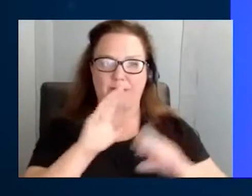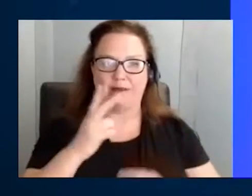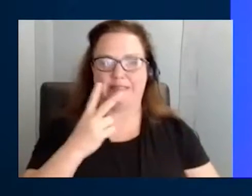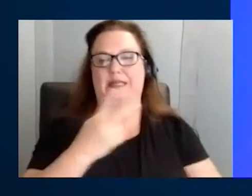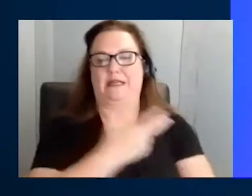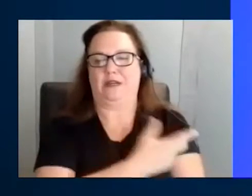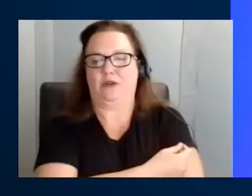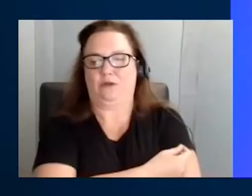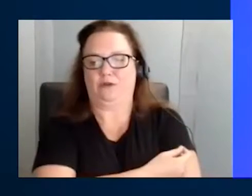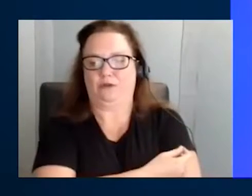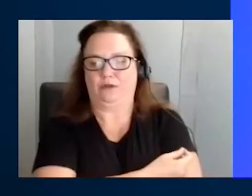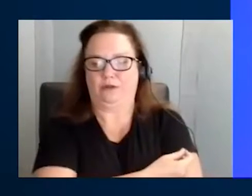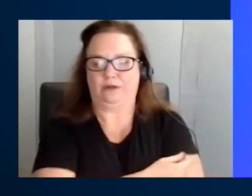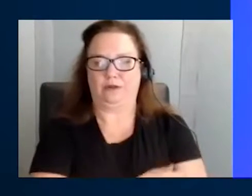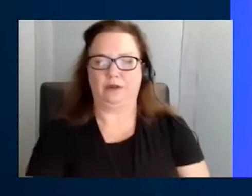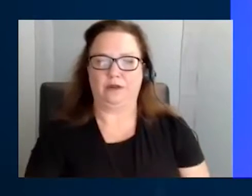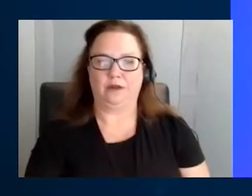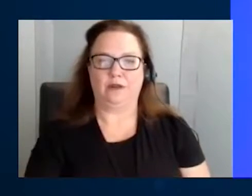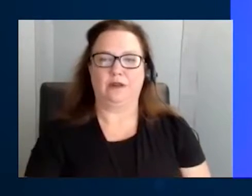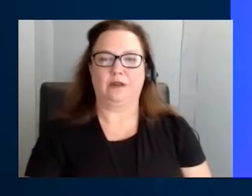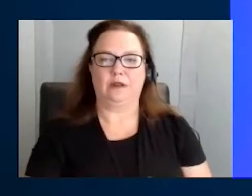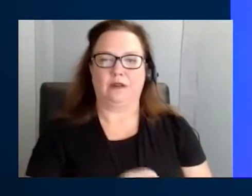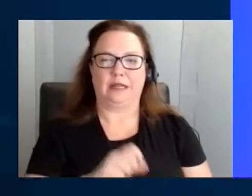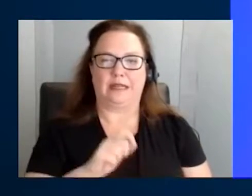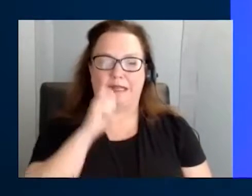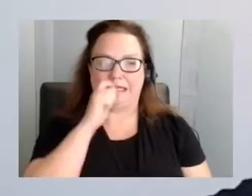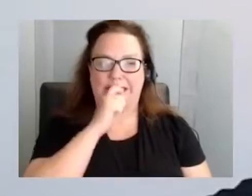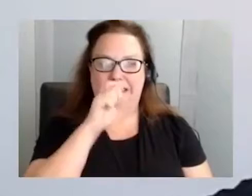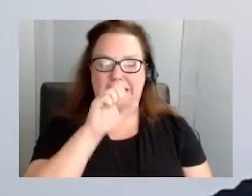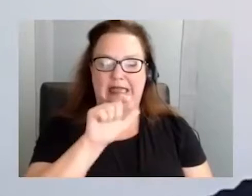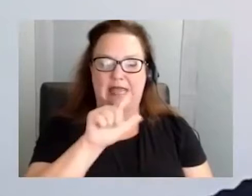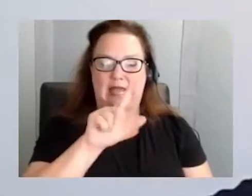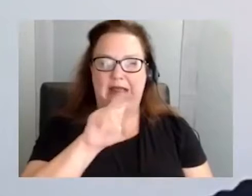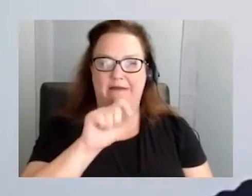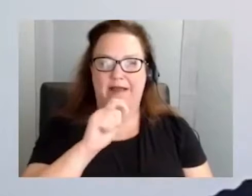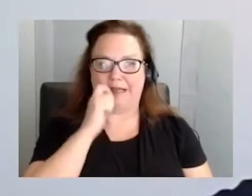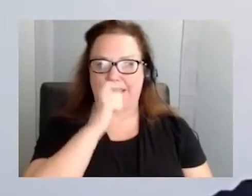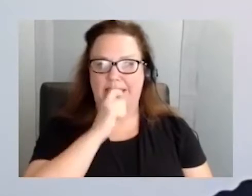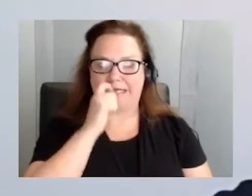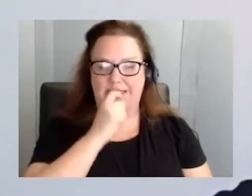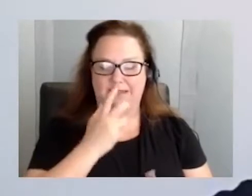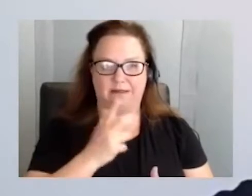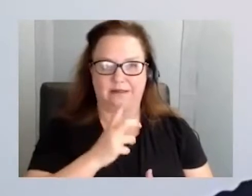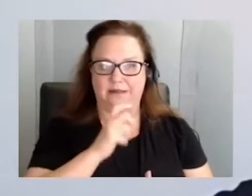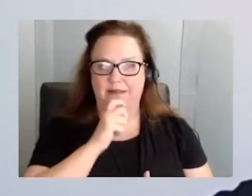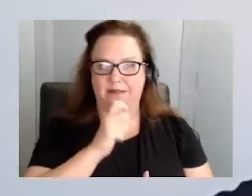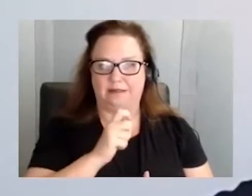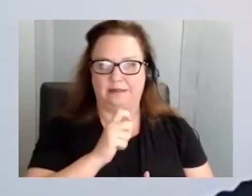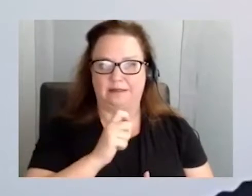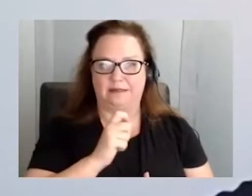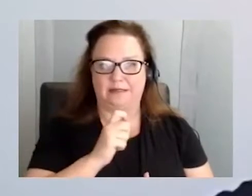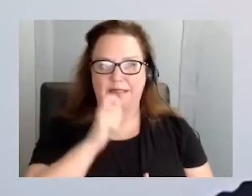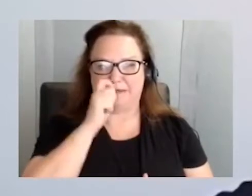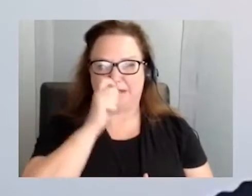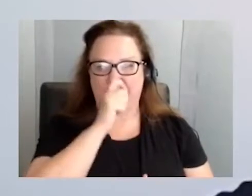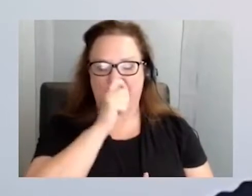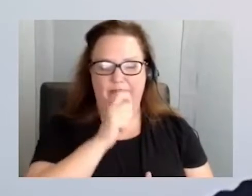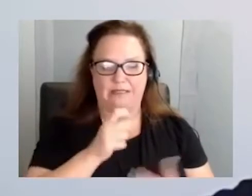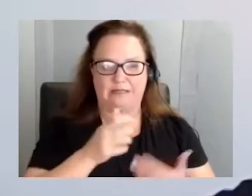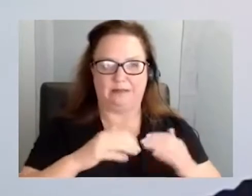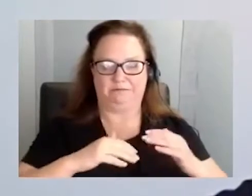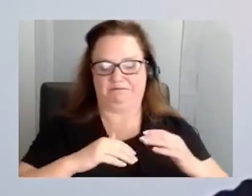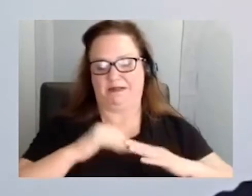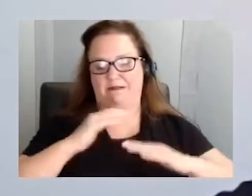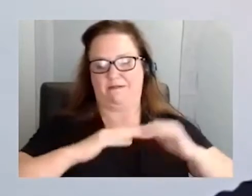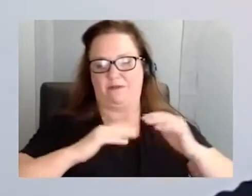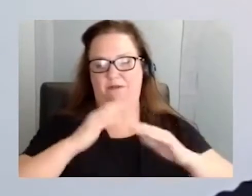dose. And then there are saliva tests. So you can get that test. It doesn't involve a swab. It's, quick and comfortable